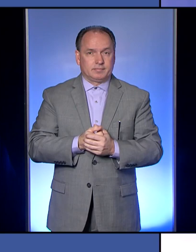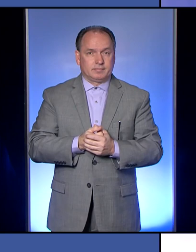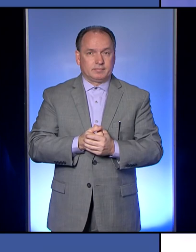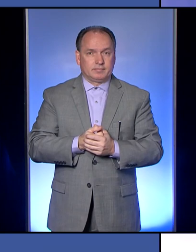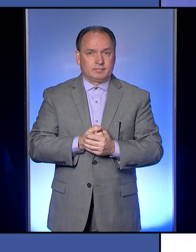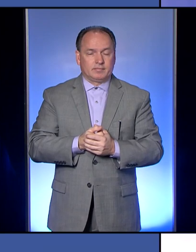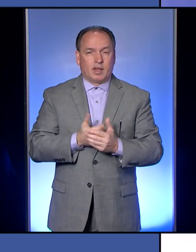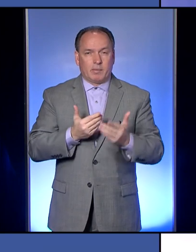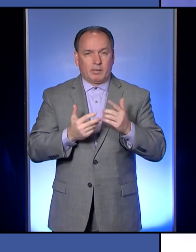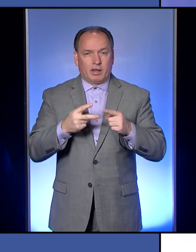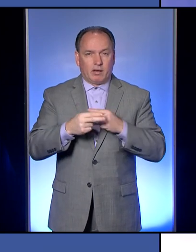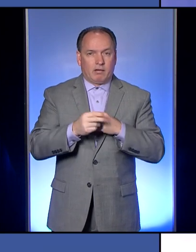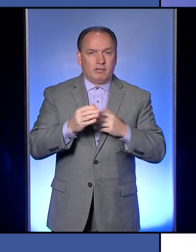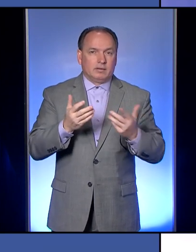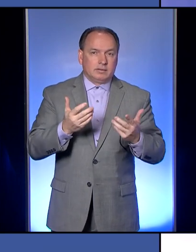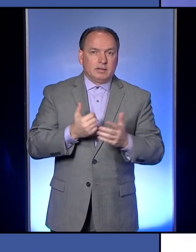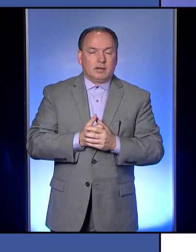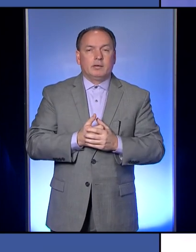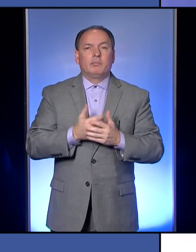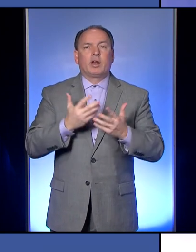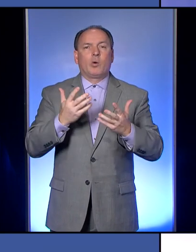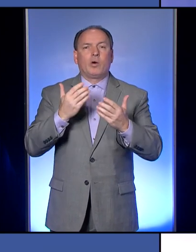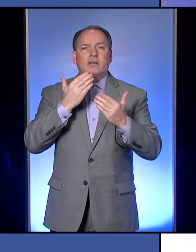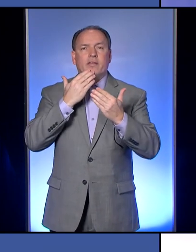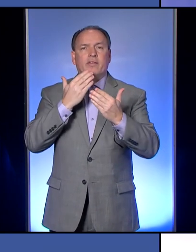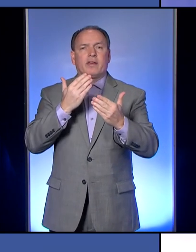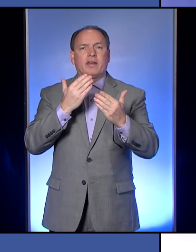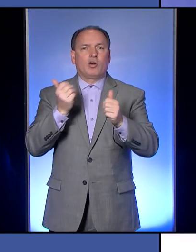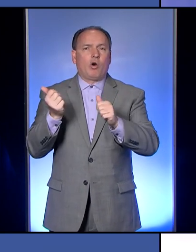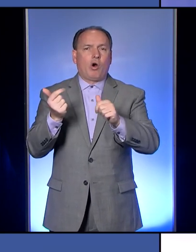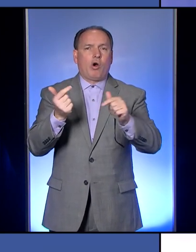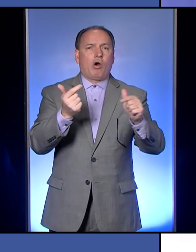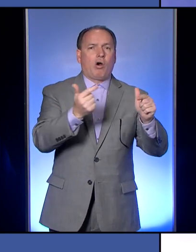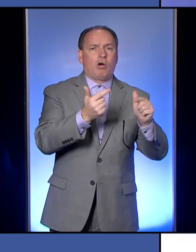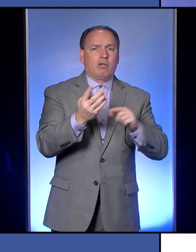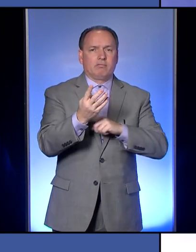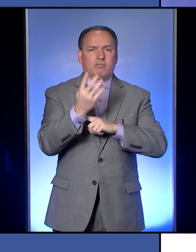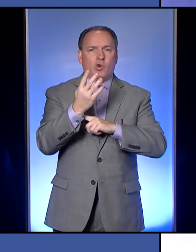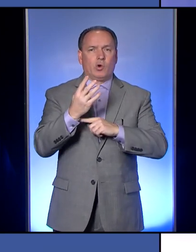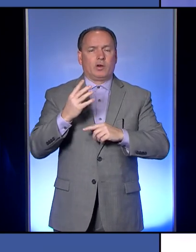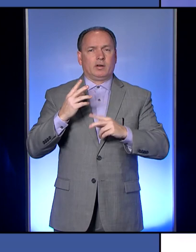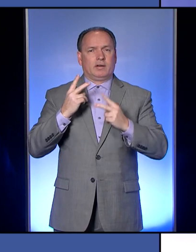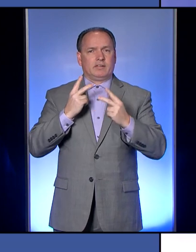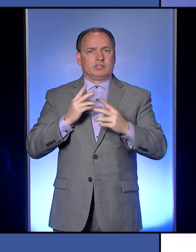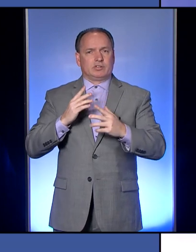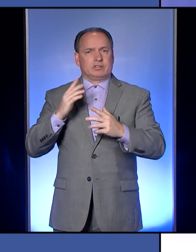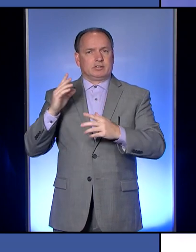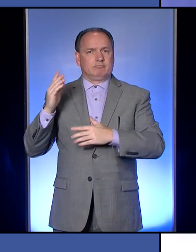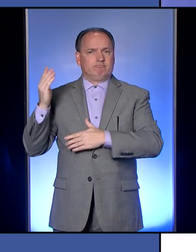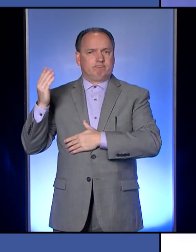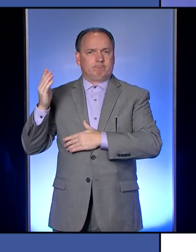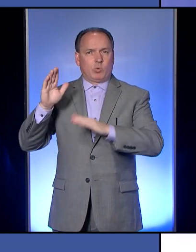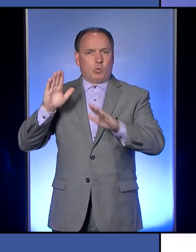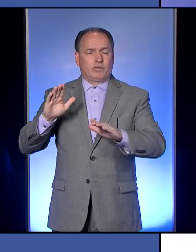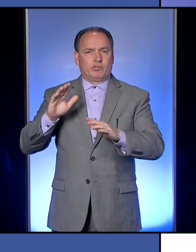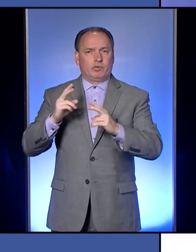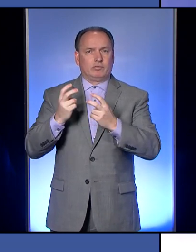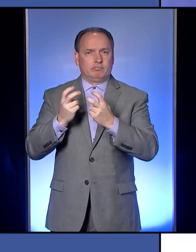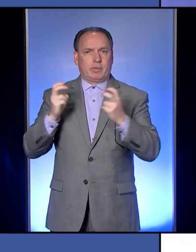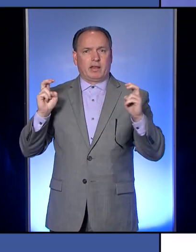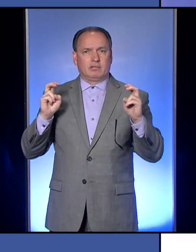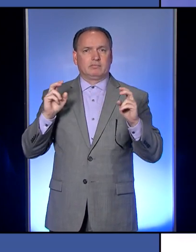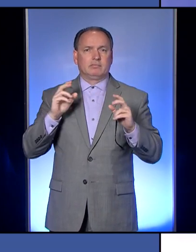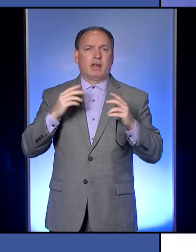Maybe we lost Doreen, but... Well, I want to thank all of our guests from our really wonderful